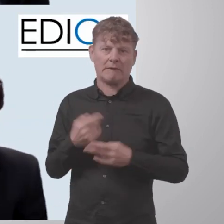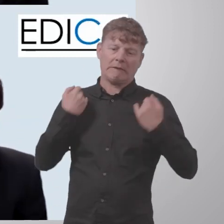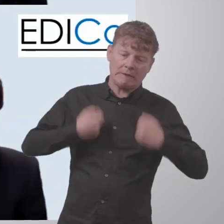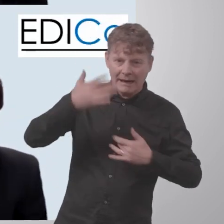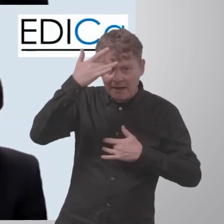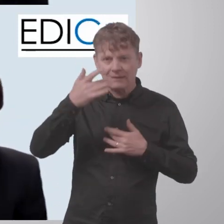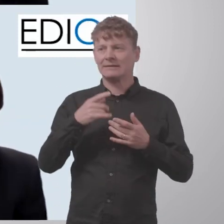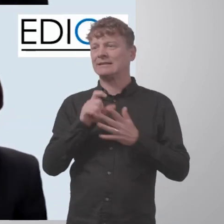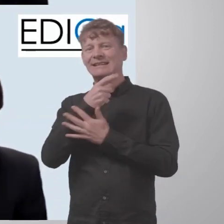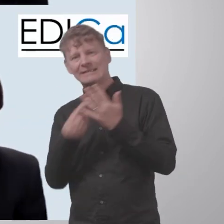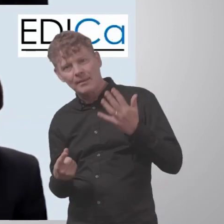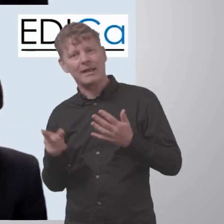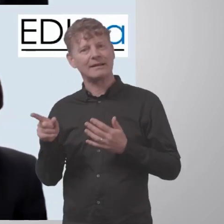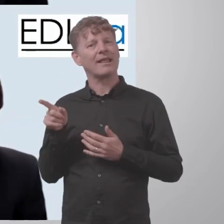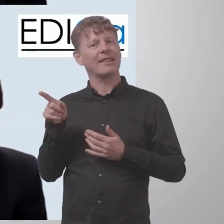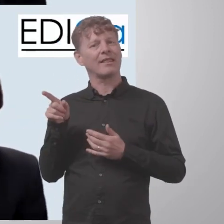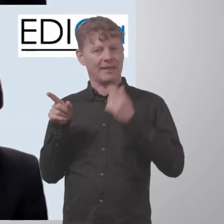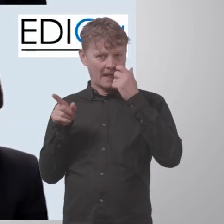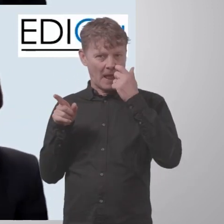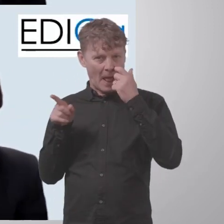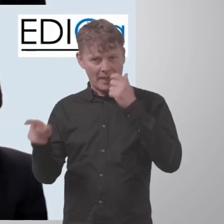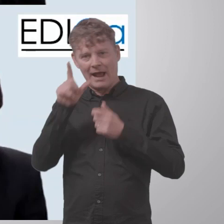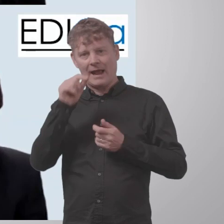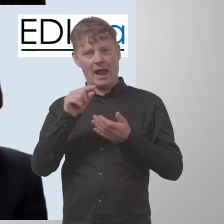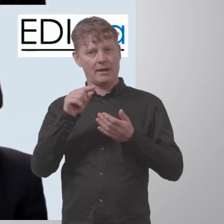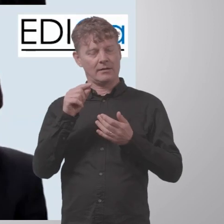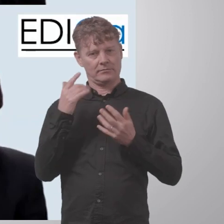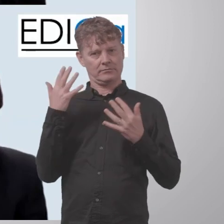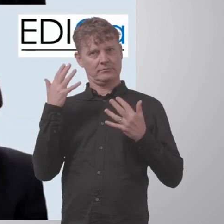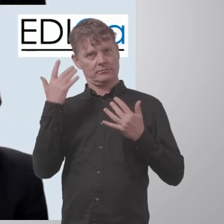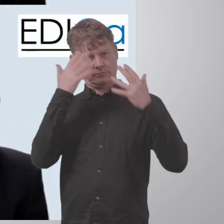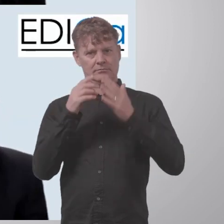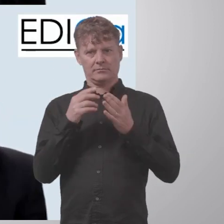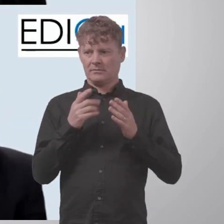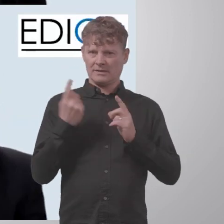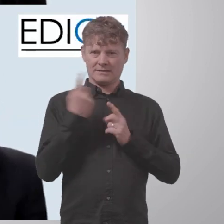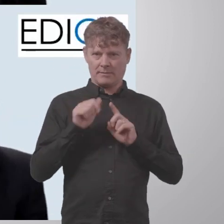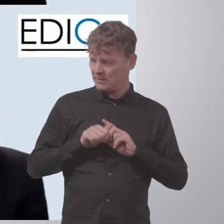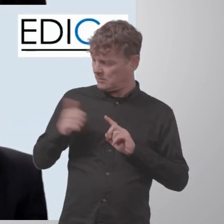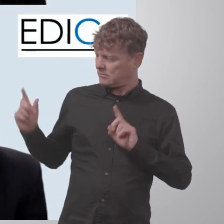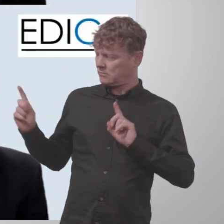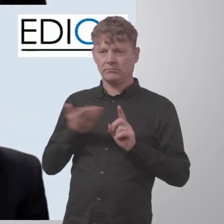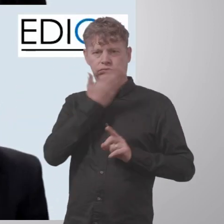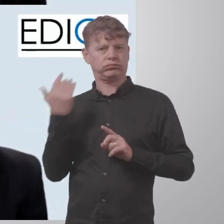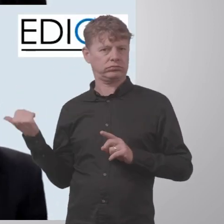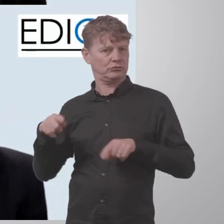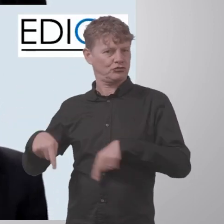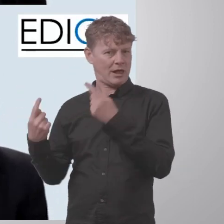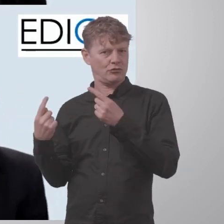on how their case should be heard next to somebody who maybe hasn't had those challenges to overcome. And that would introduce a level